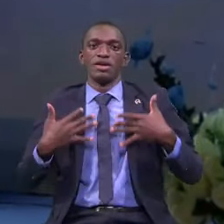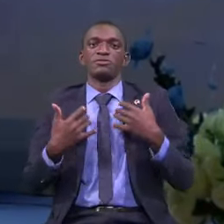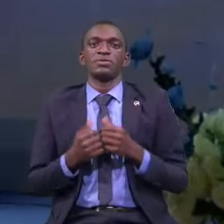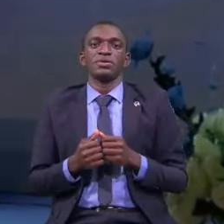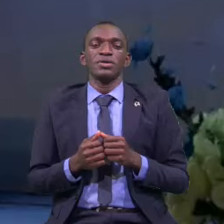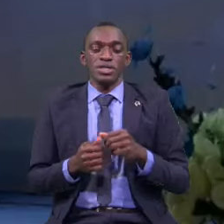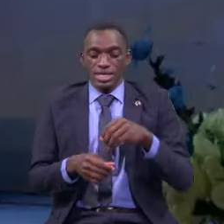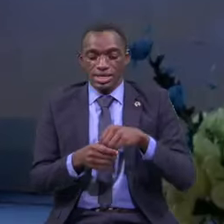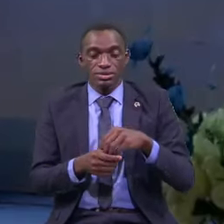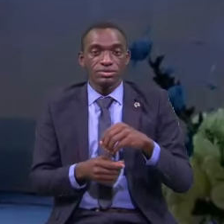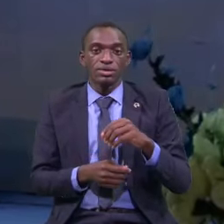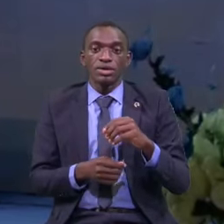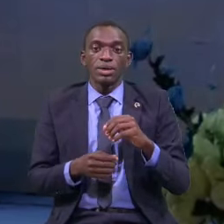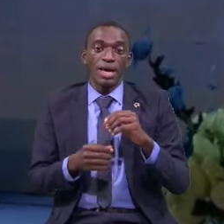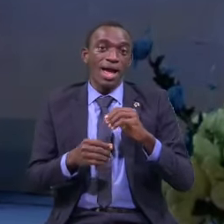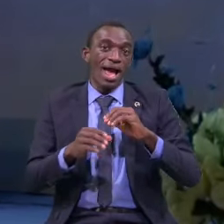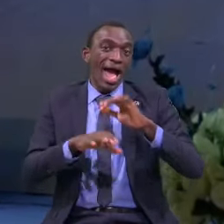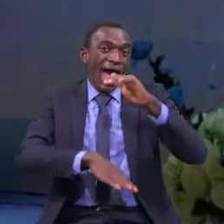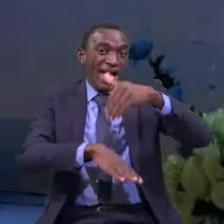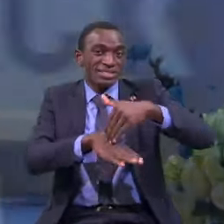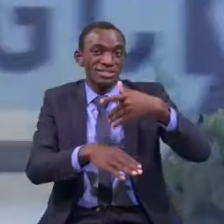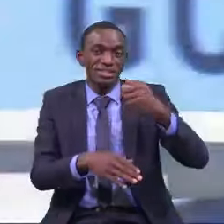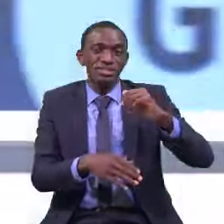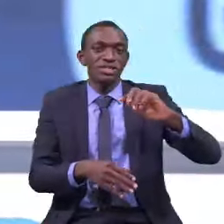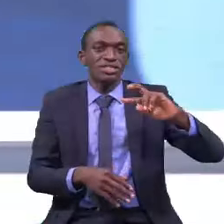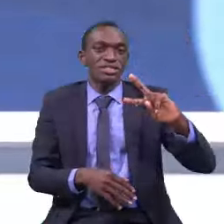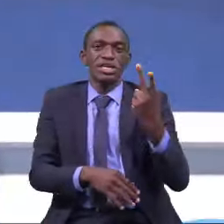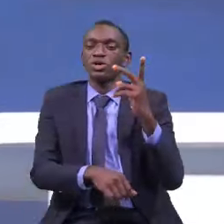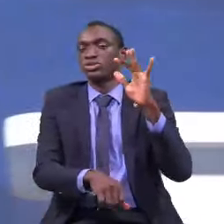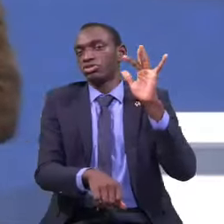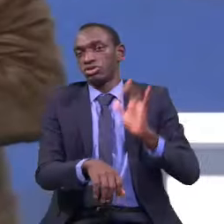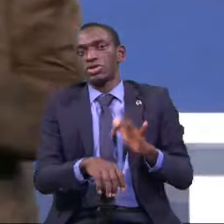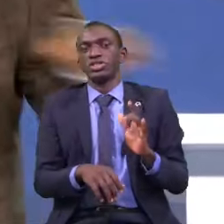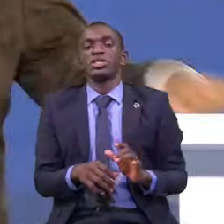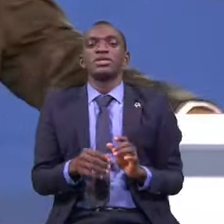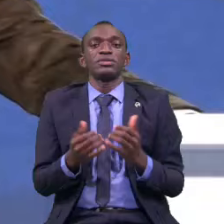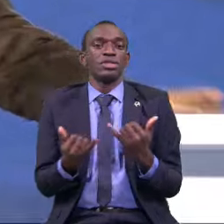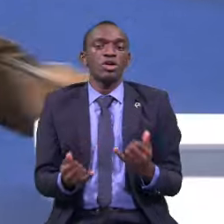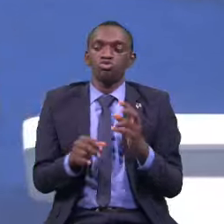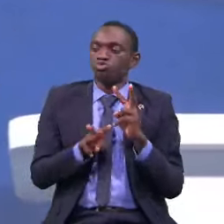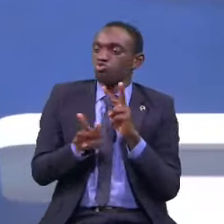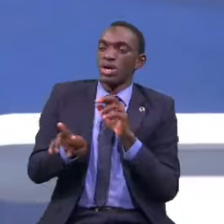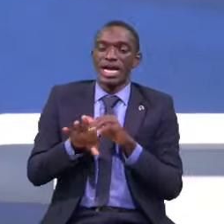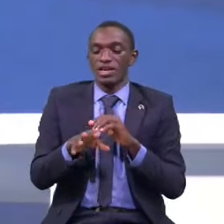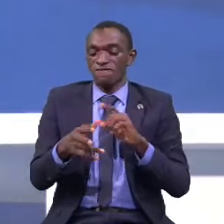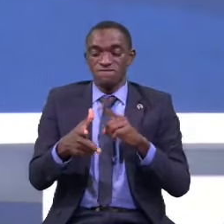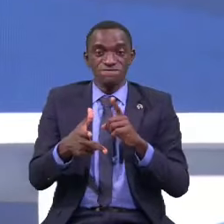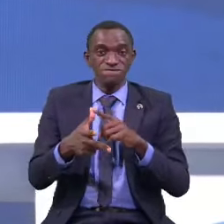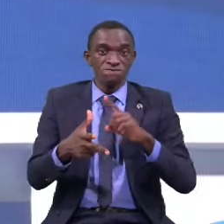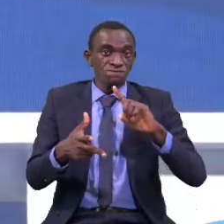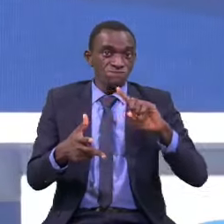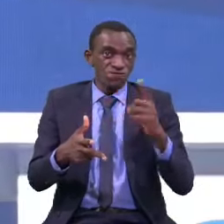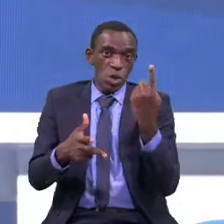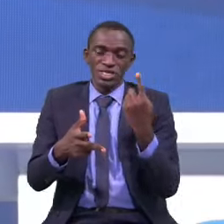At the second touch. And we're looking at number one now. Number one is